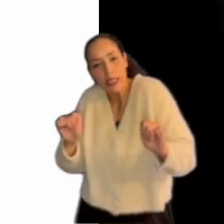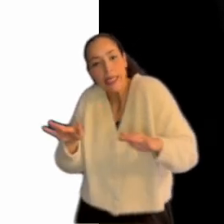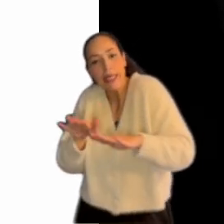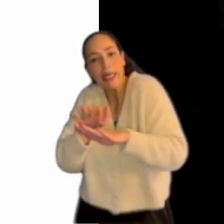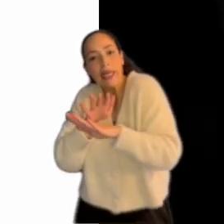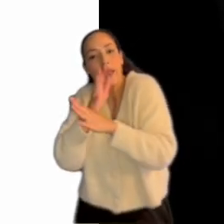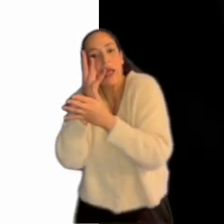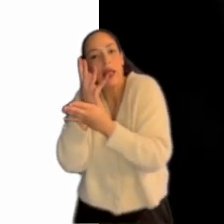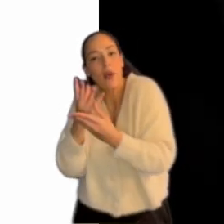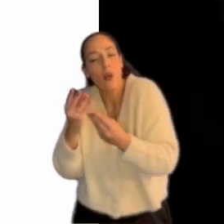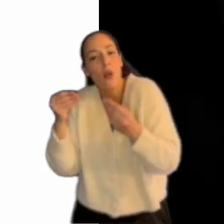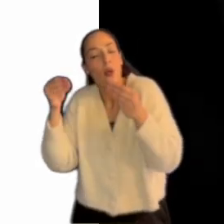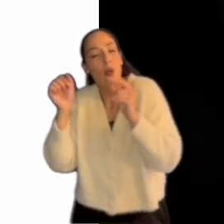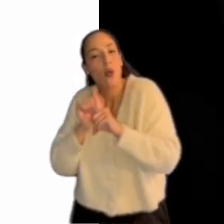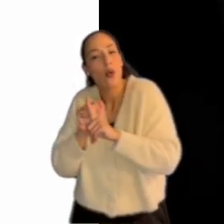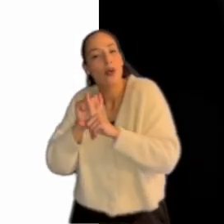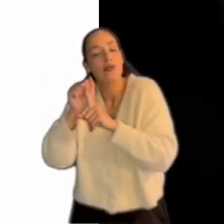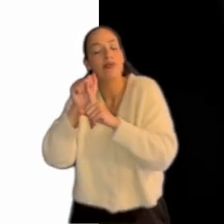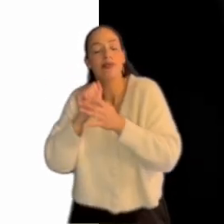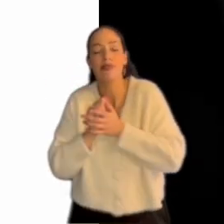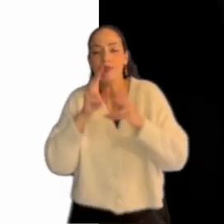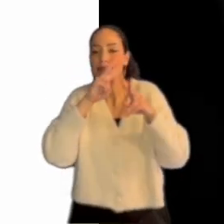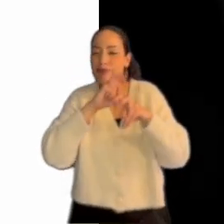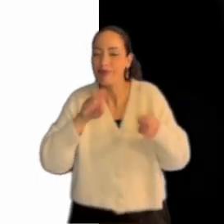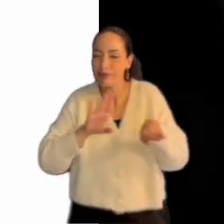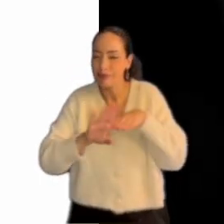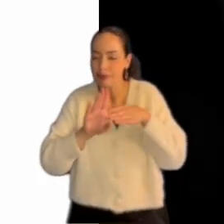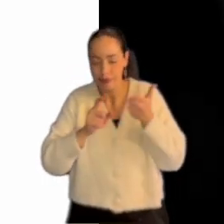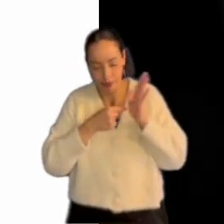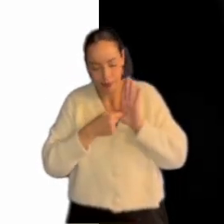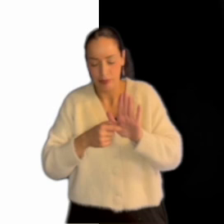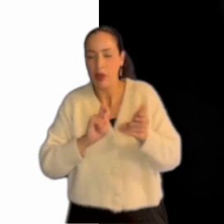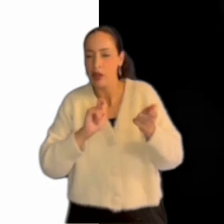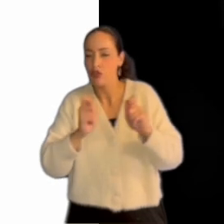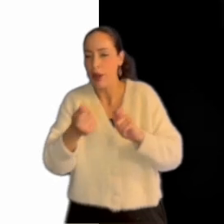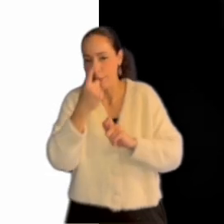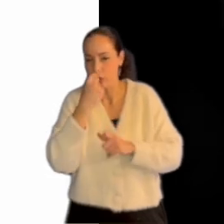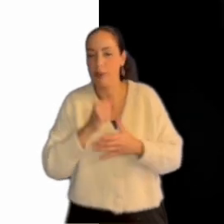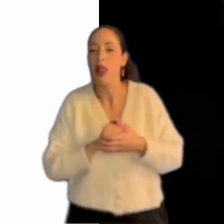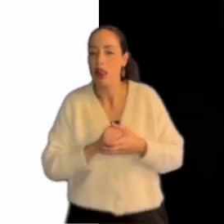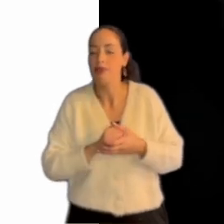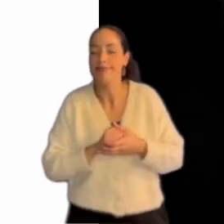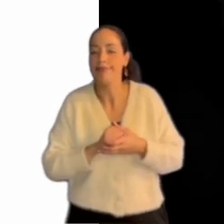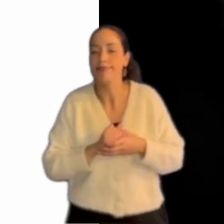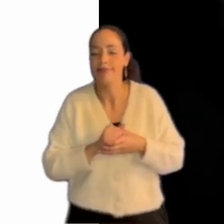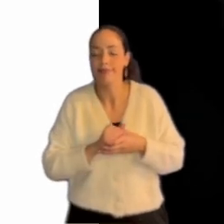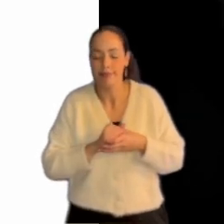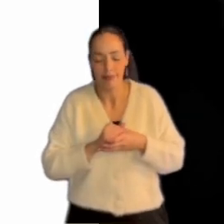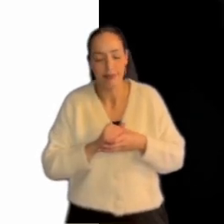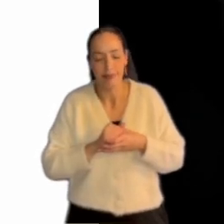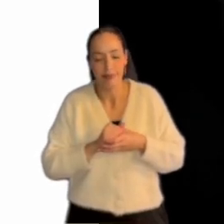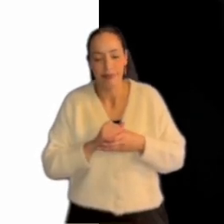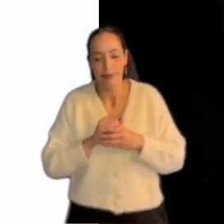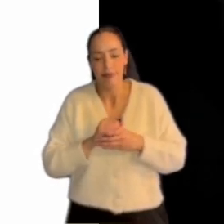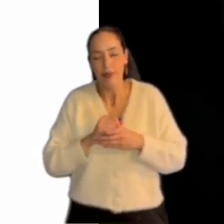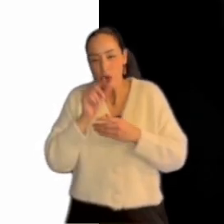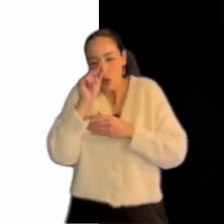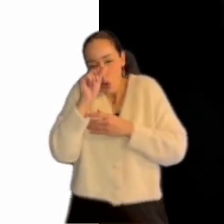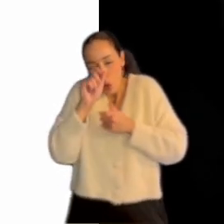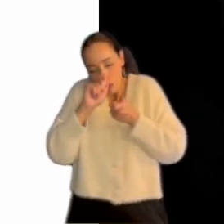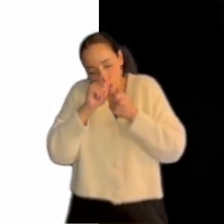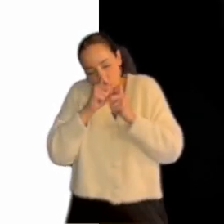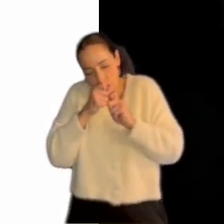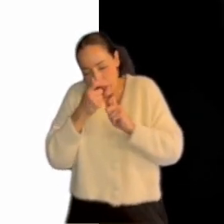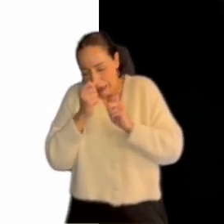Encouragingly, research and practice have also demonstrated that change is possible and that even seemingly marginal alterations can have a profound